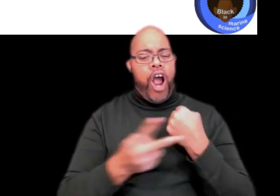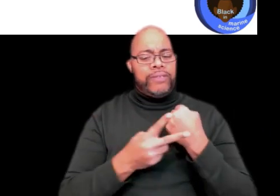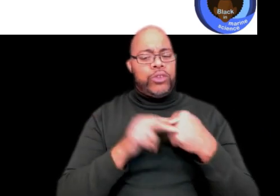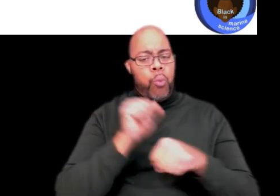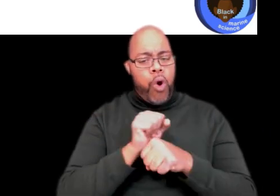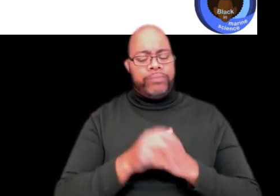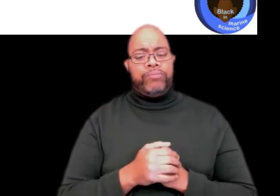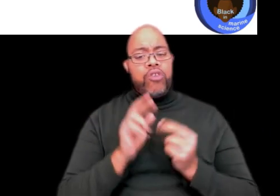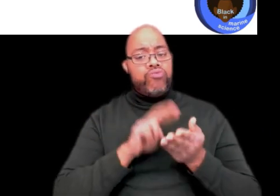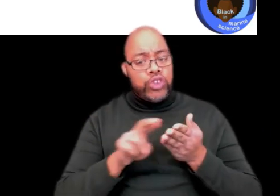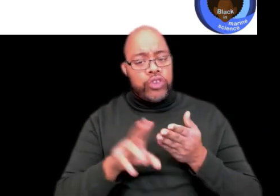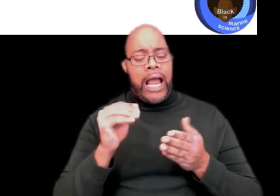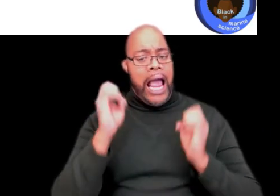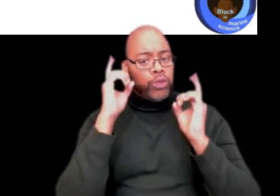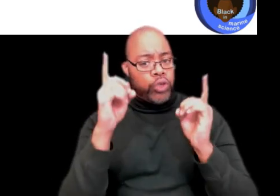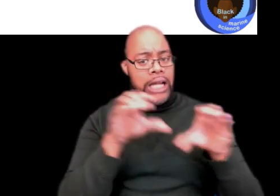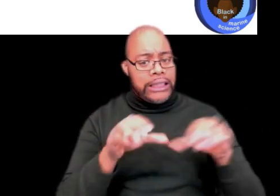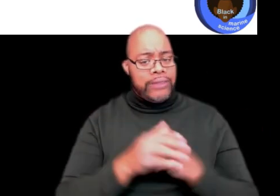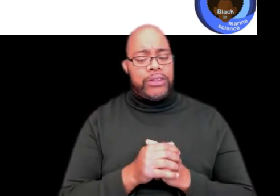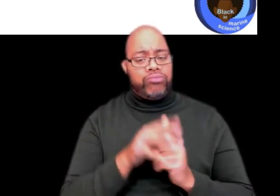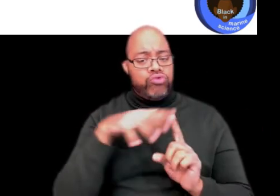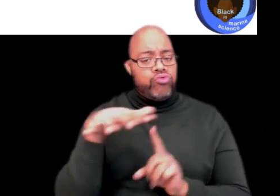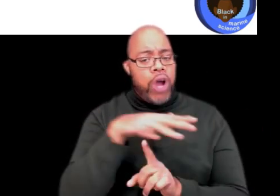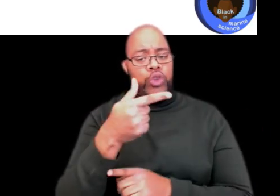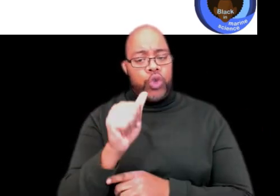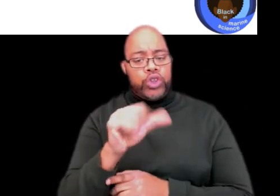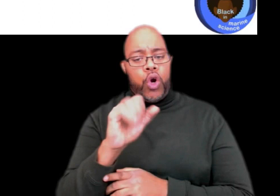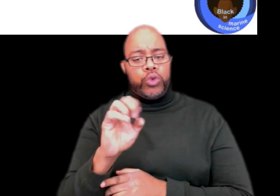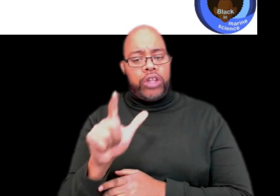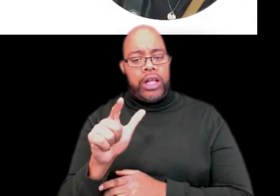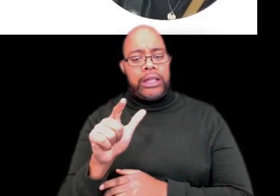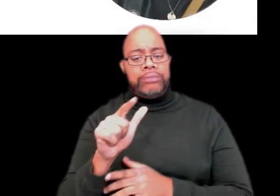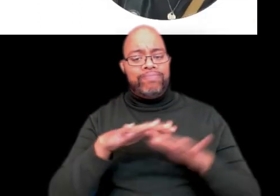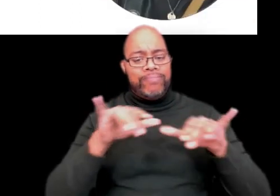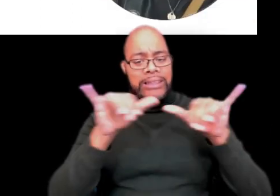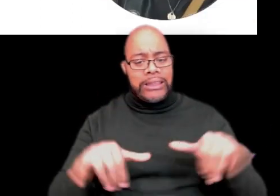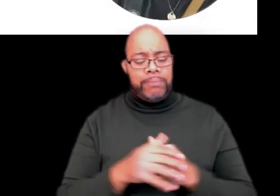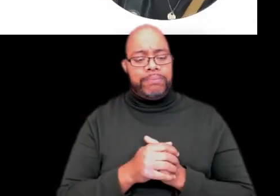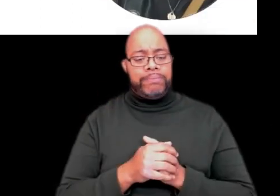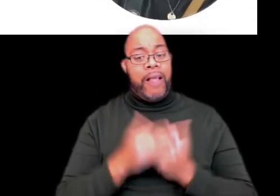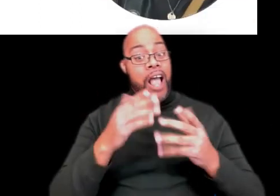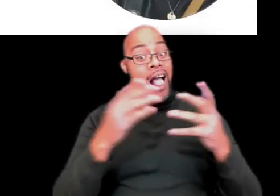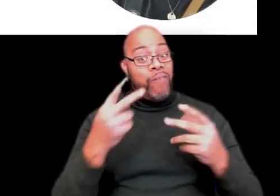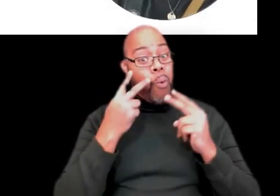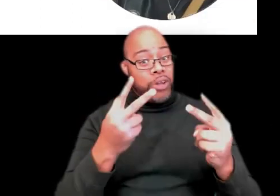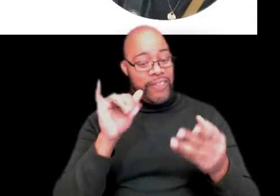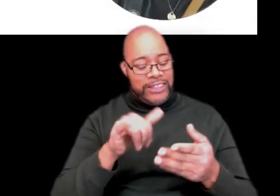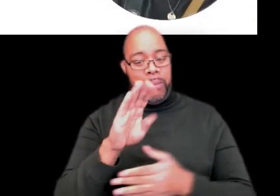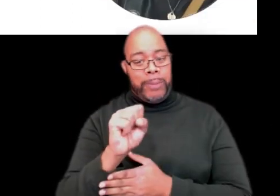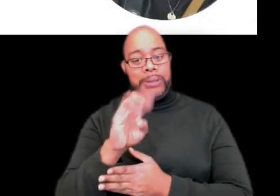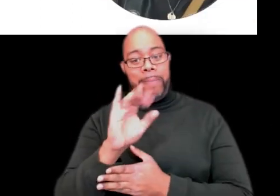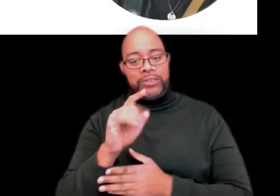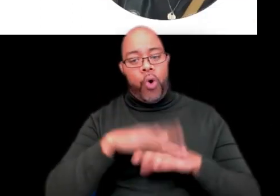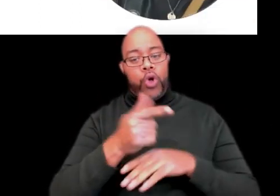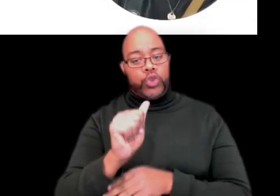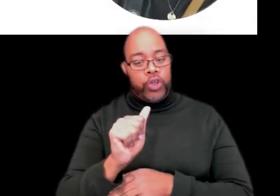work, research, and educational activities surrounding Georgia's coastal ecosystems. Thanks so much for watching this BIMS Bite on